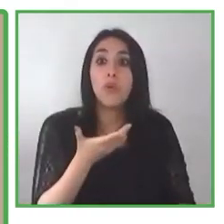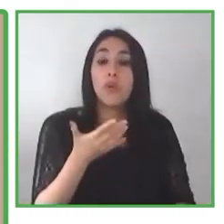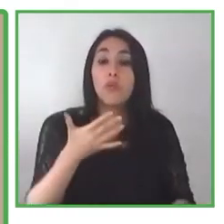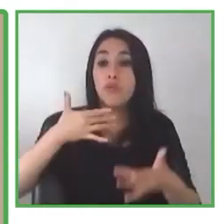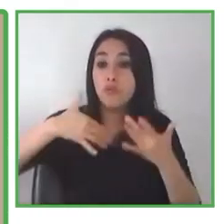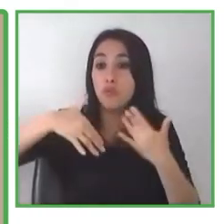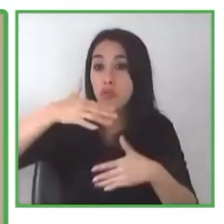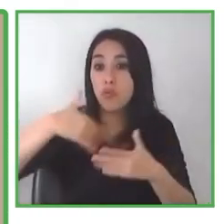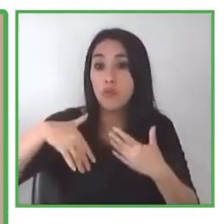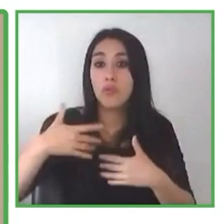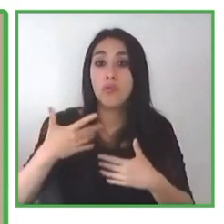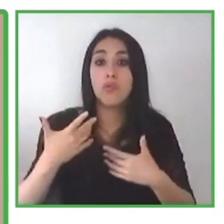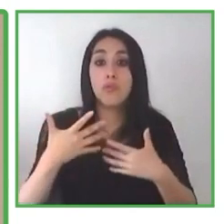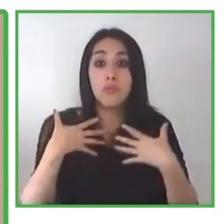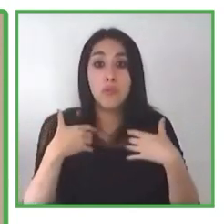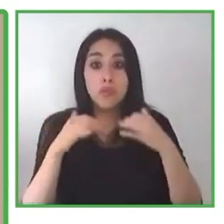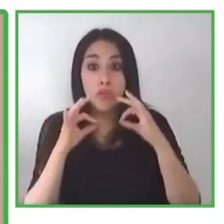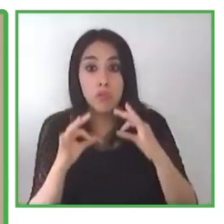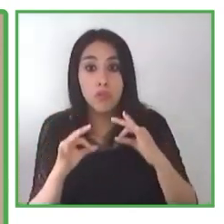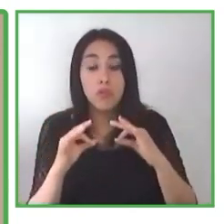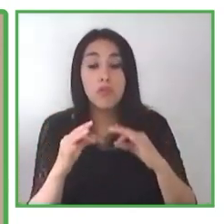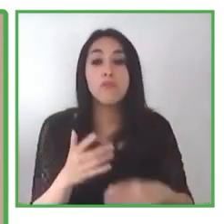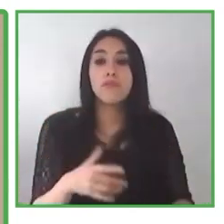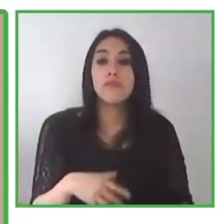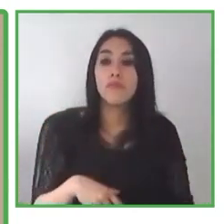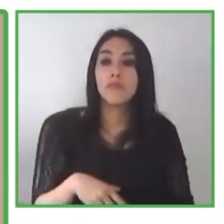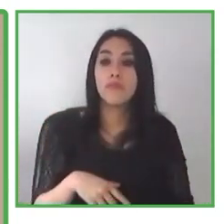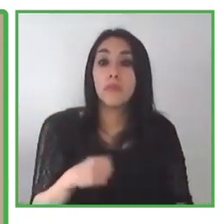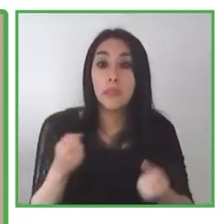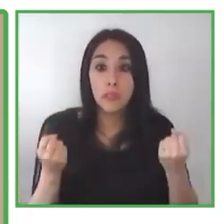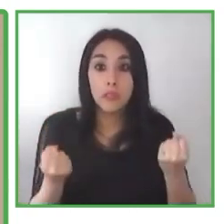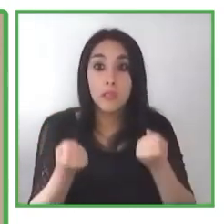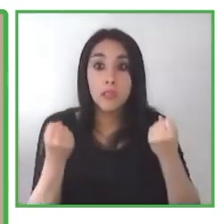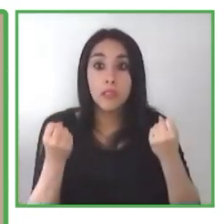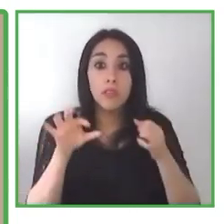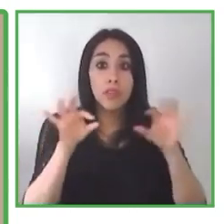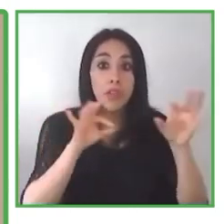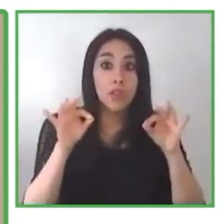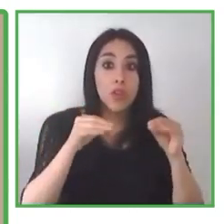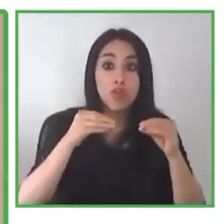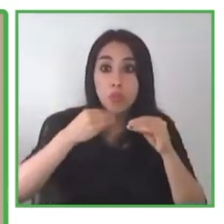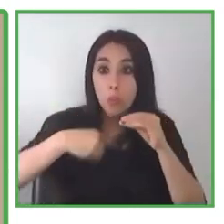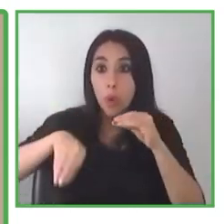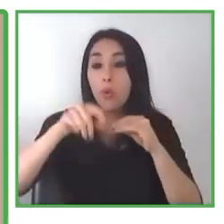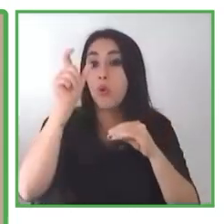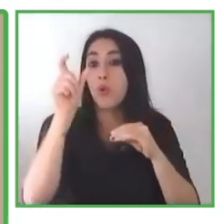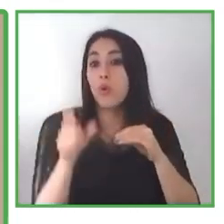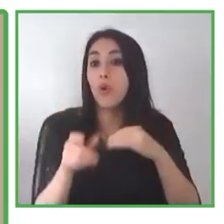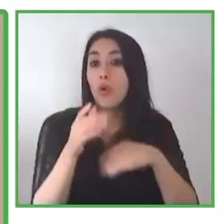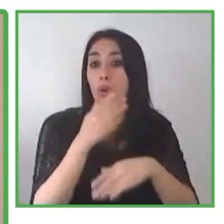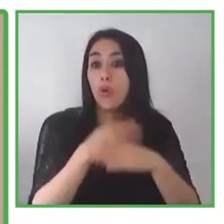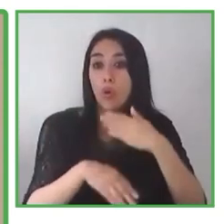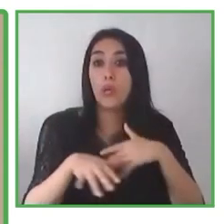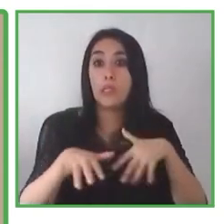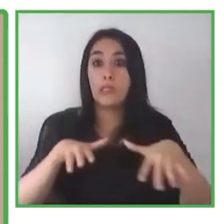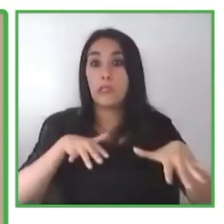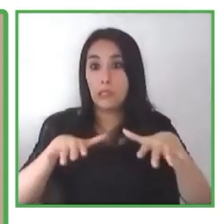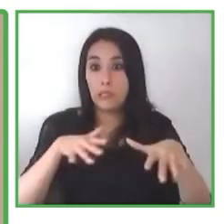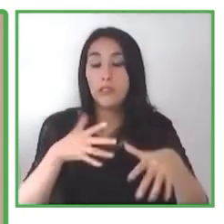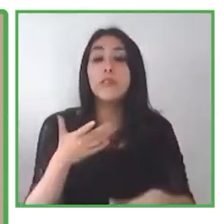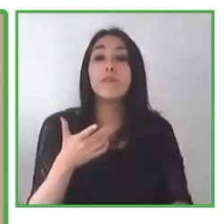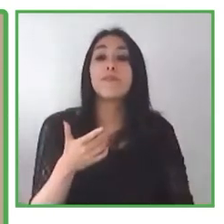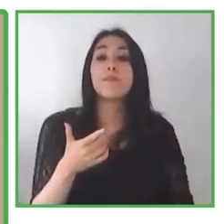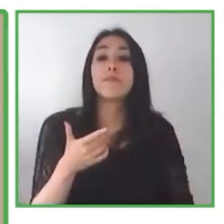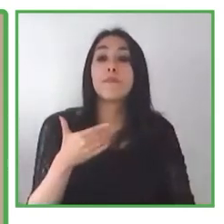health. So to promote the participation in the labor work of people with disabilities, protection, social protection must